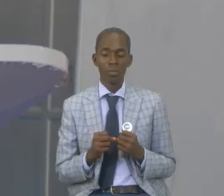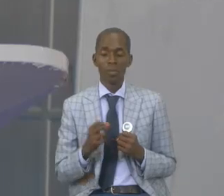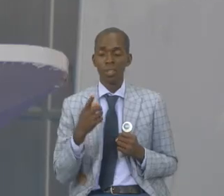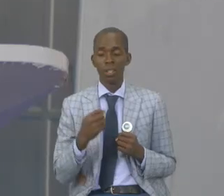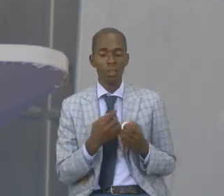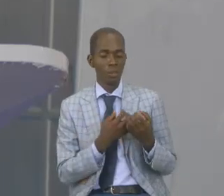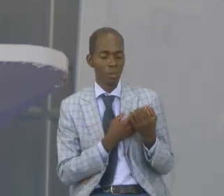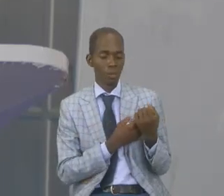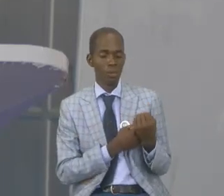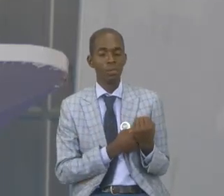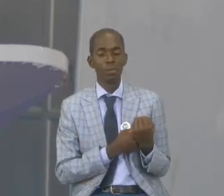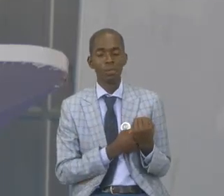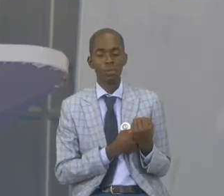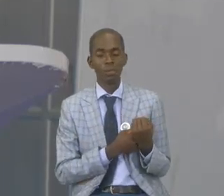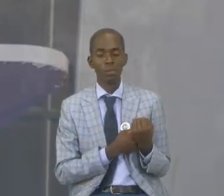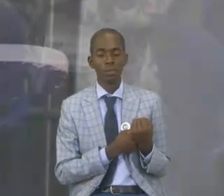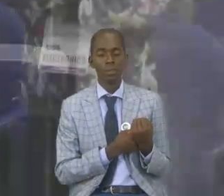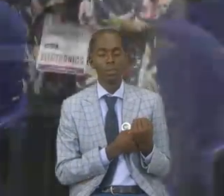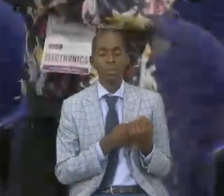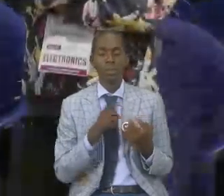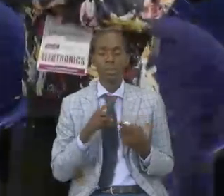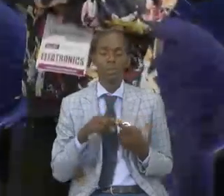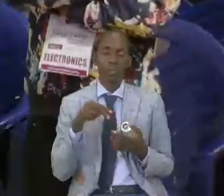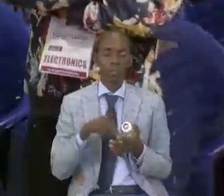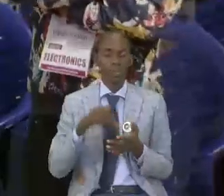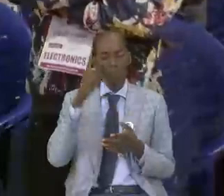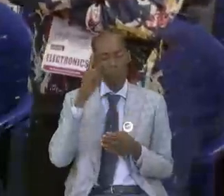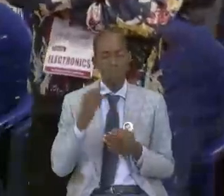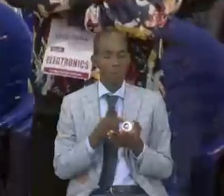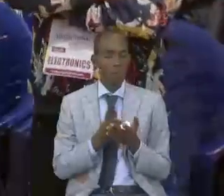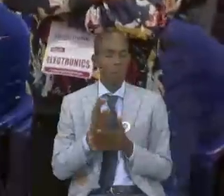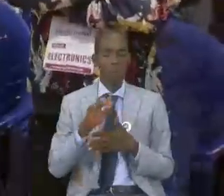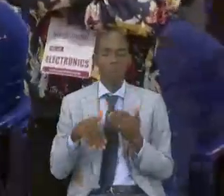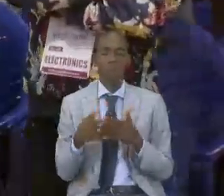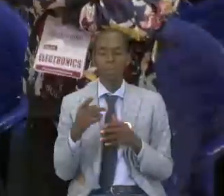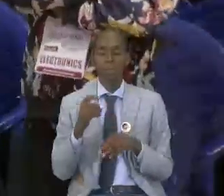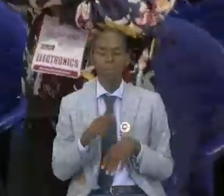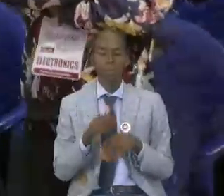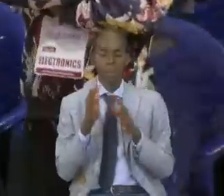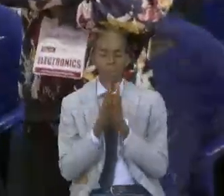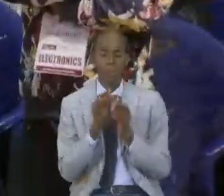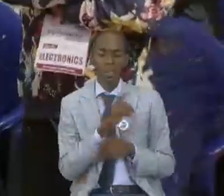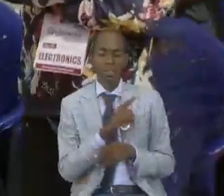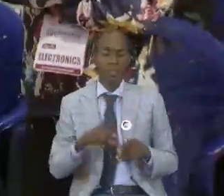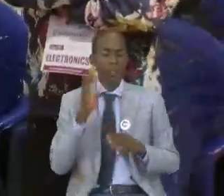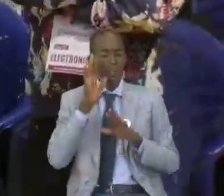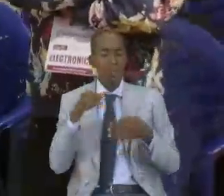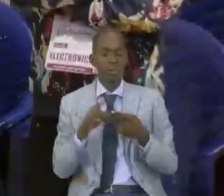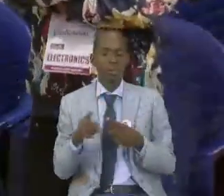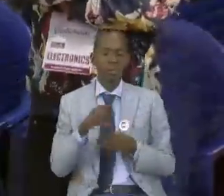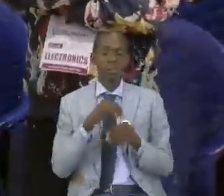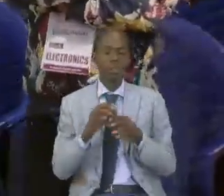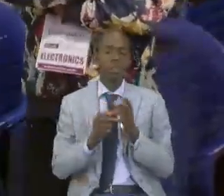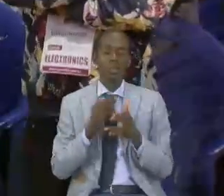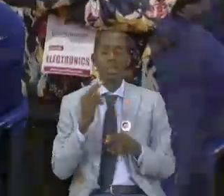Courage to stand for the truth all the time. Pray the Lord will grant unto you.